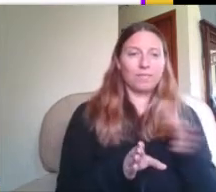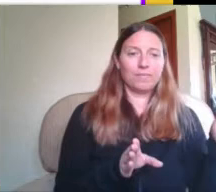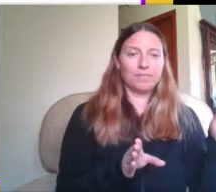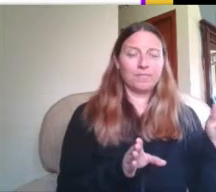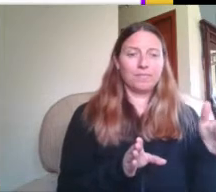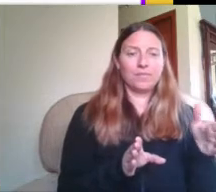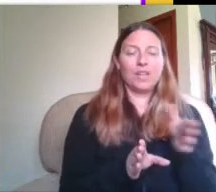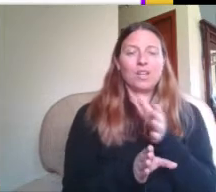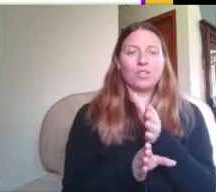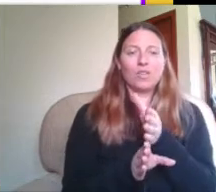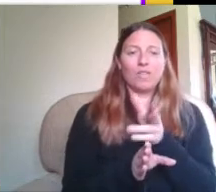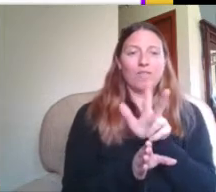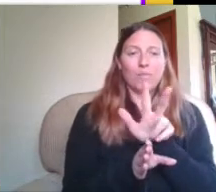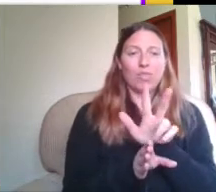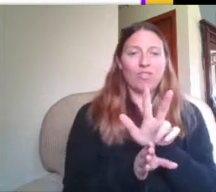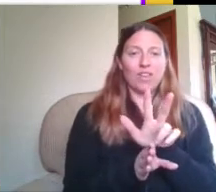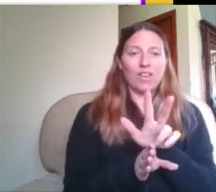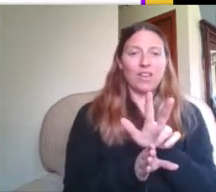mile, and 2 miles.